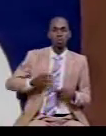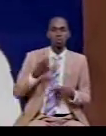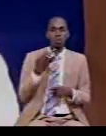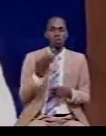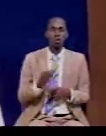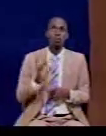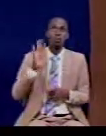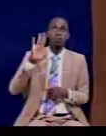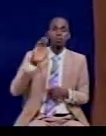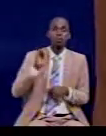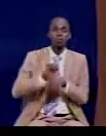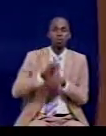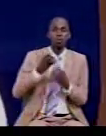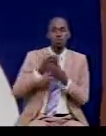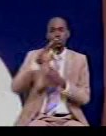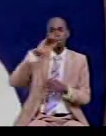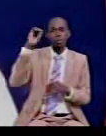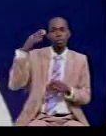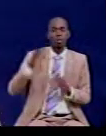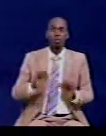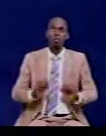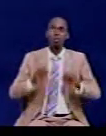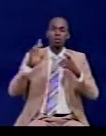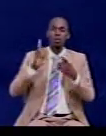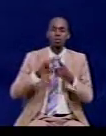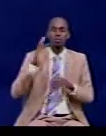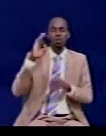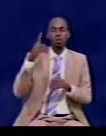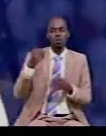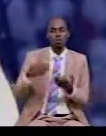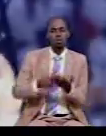creature and to all come to the knowledge of the rapture.